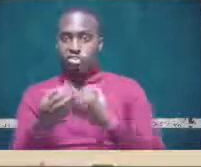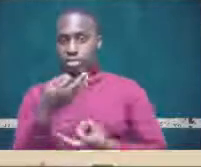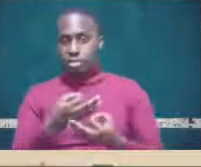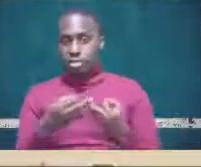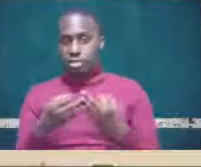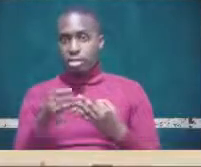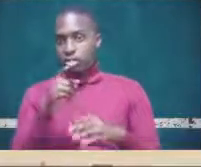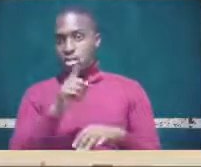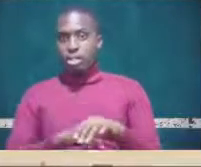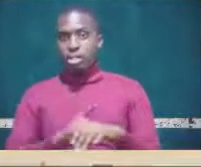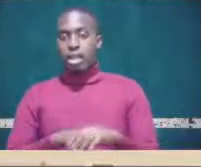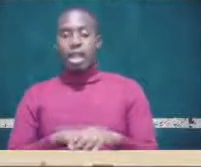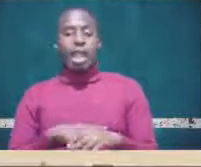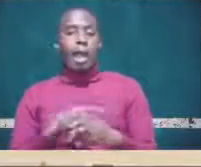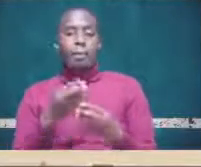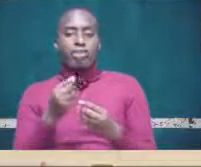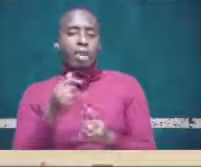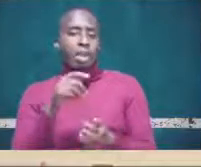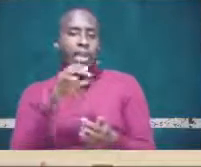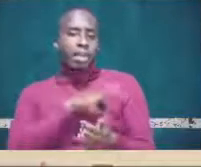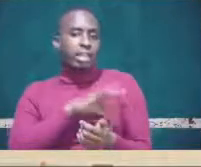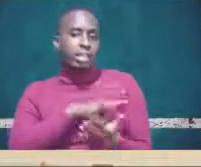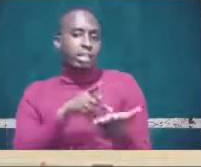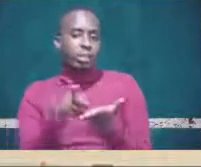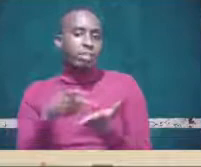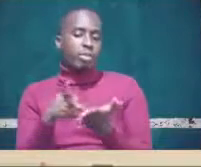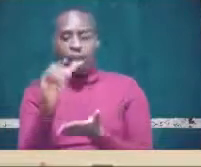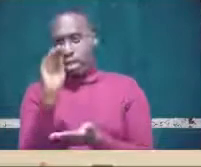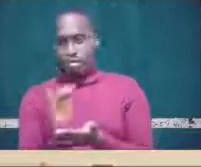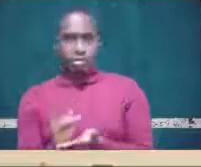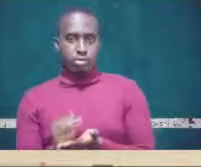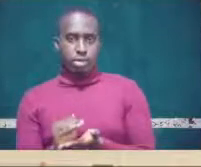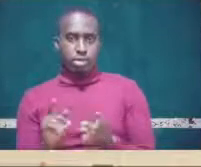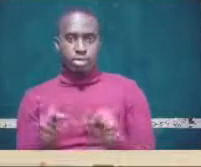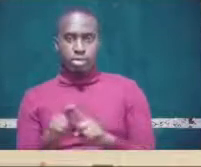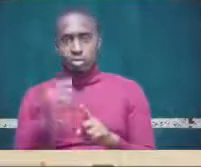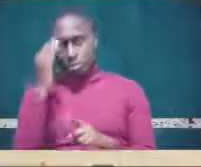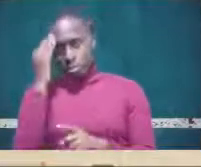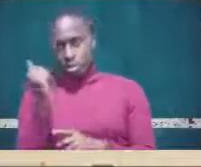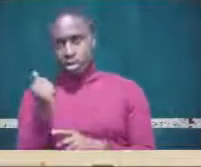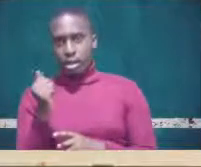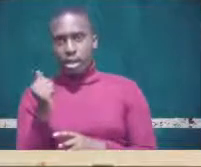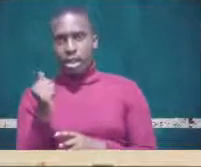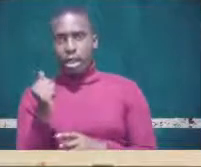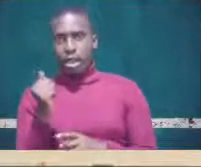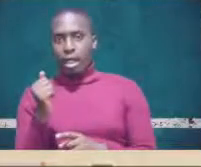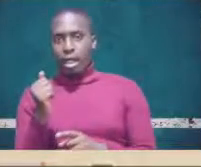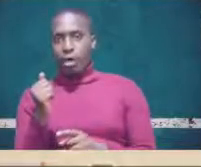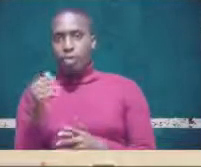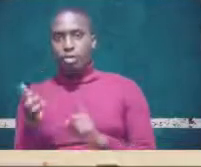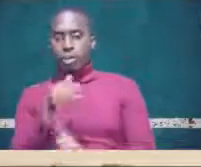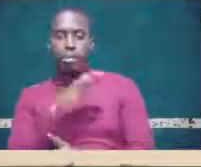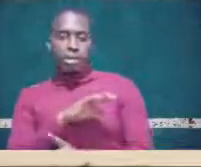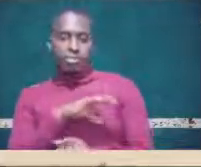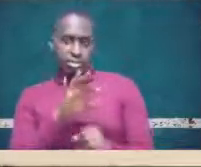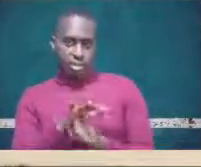machines, the size of wage bill reduces or goes down. And other labor-related costs like pension, what we call fringe benefits. We